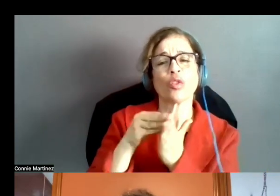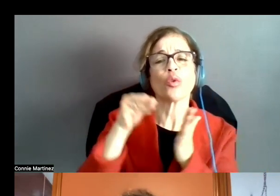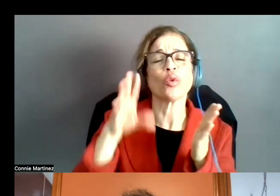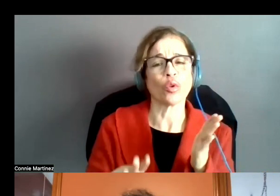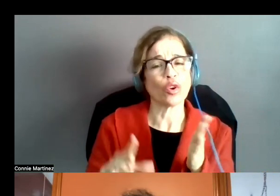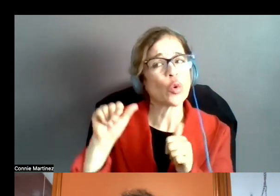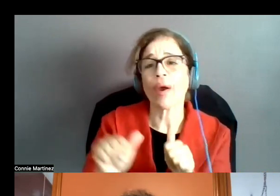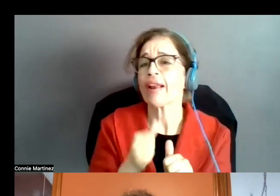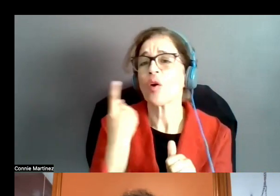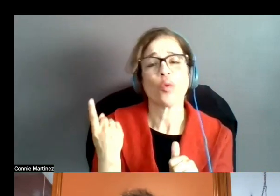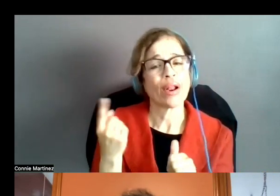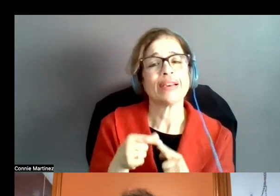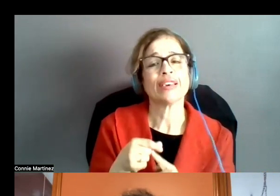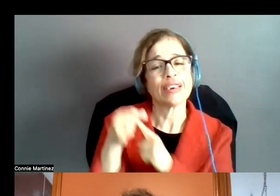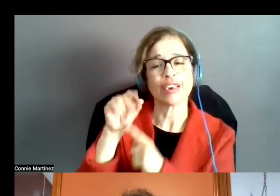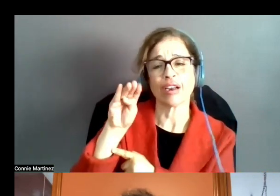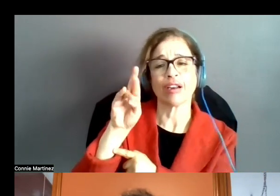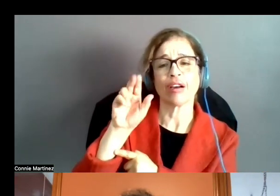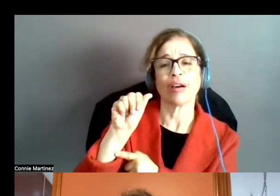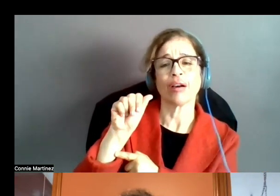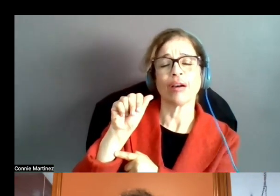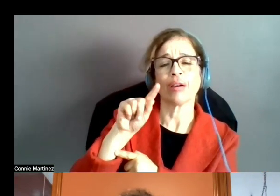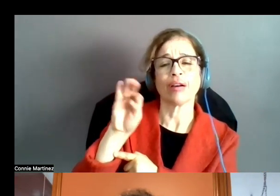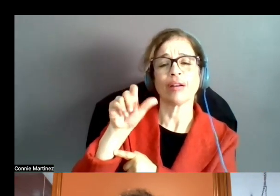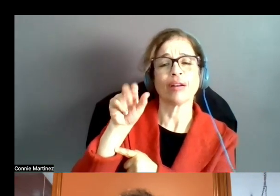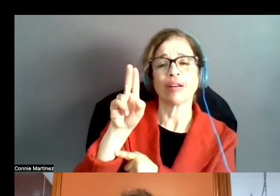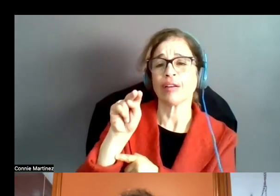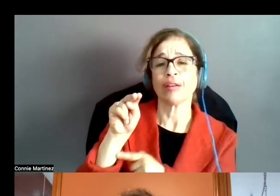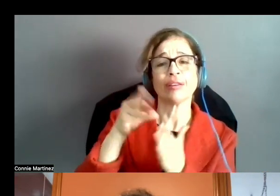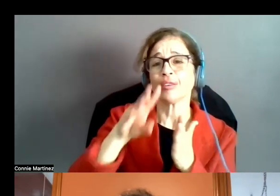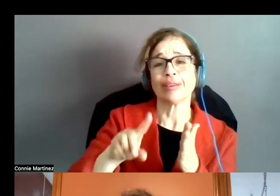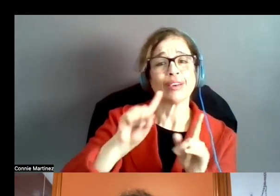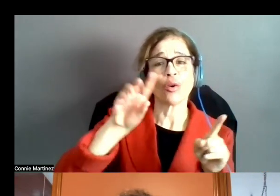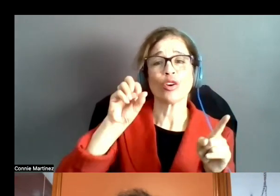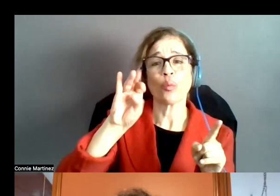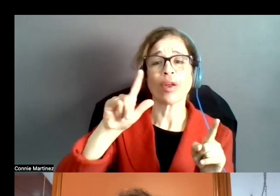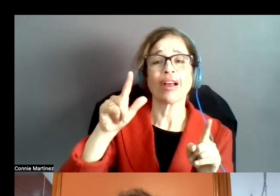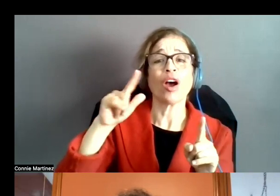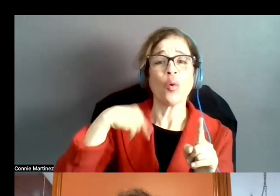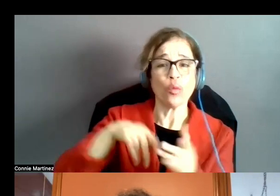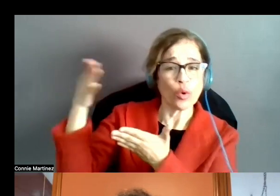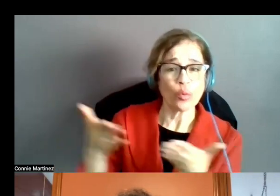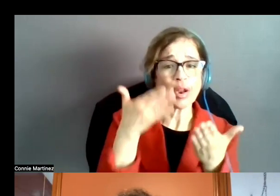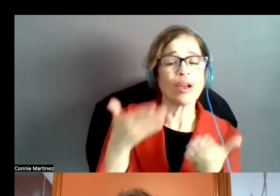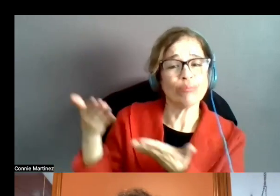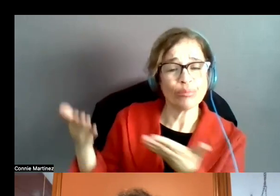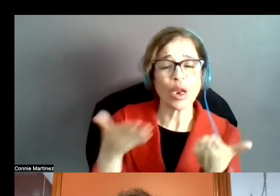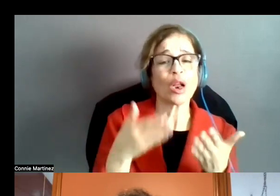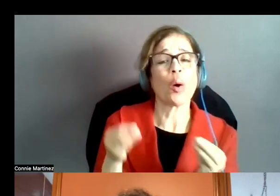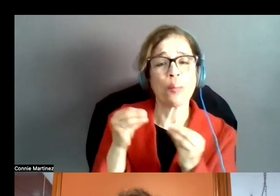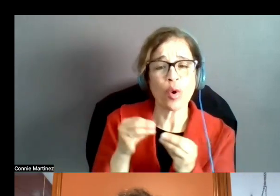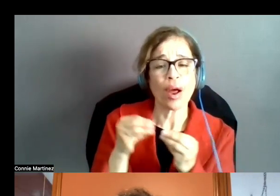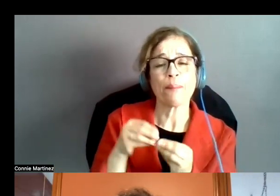to anyone, but especially to the Brazilian students that sometimes don't have a chance to go to Brazil. So we're trying to bring a little piece